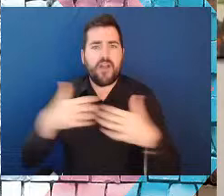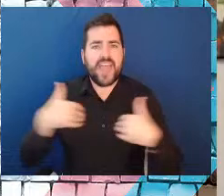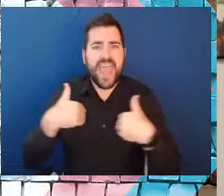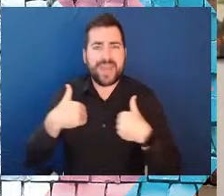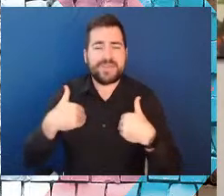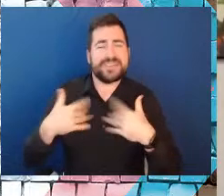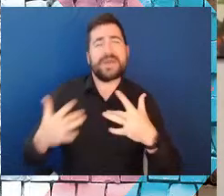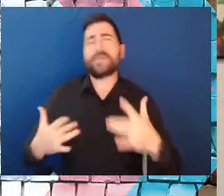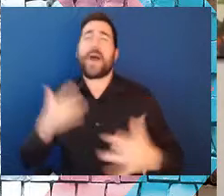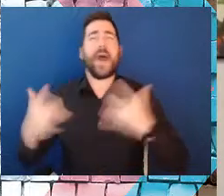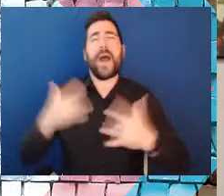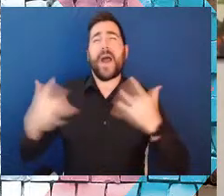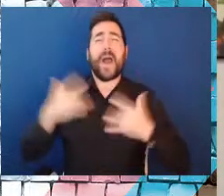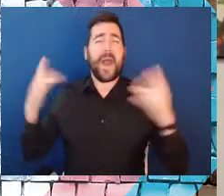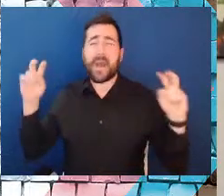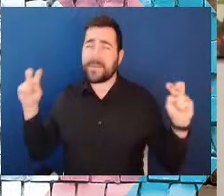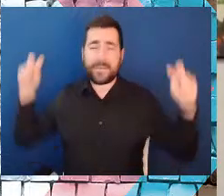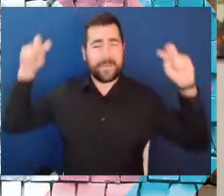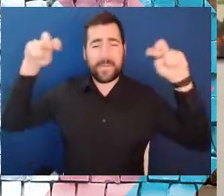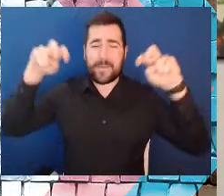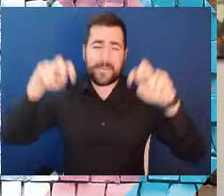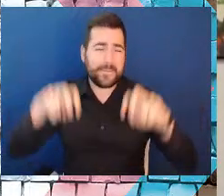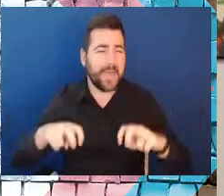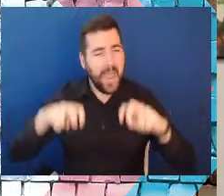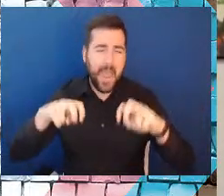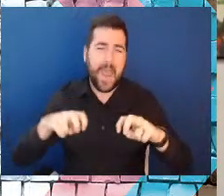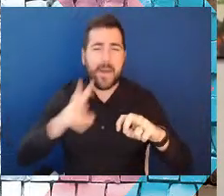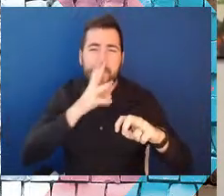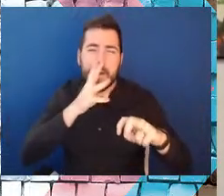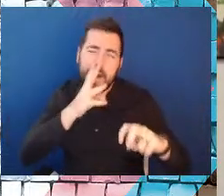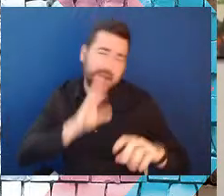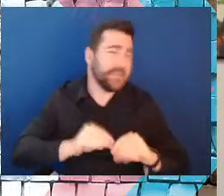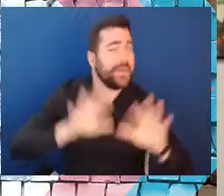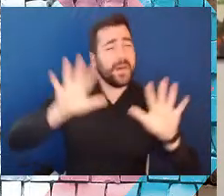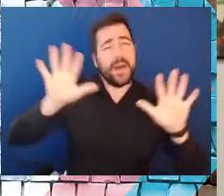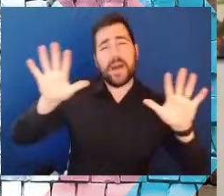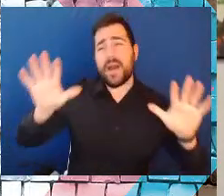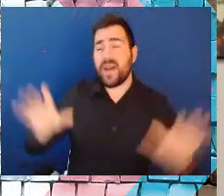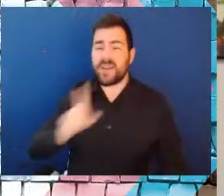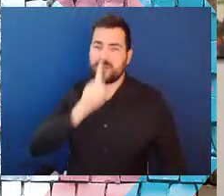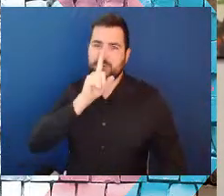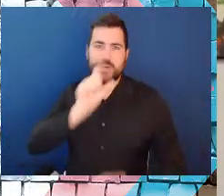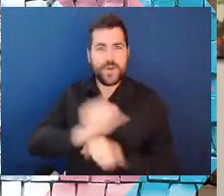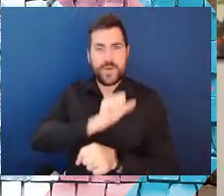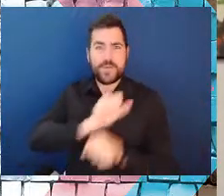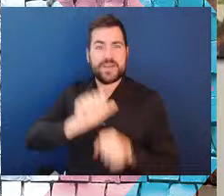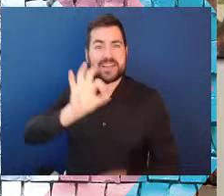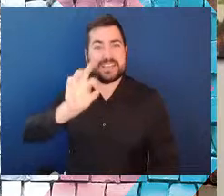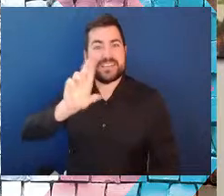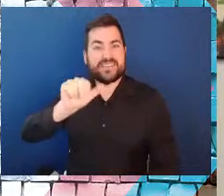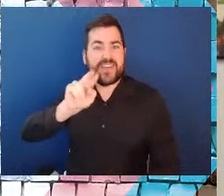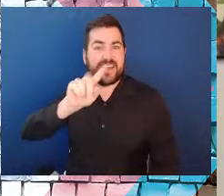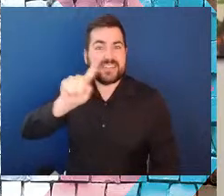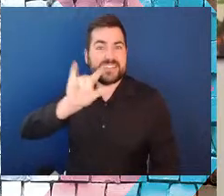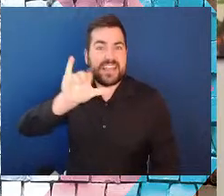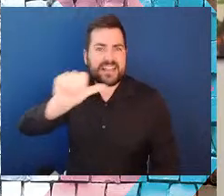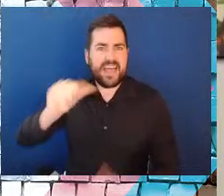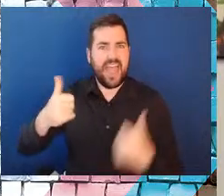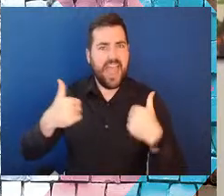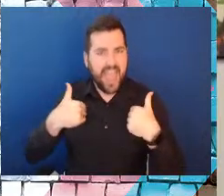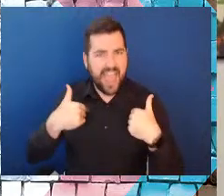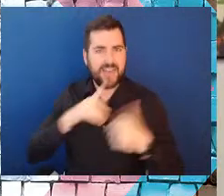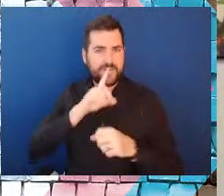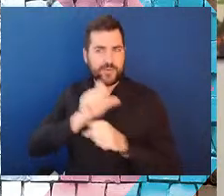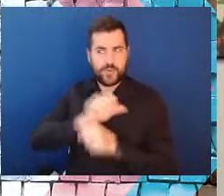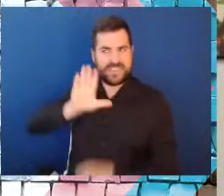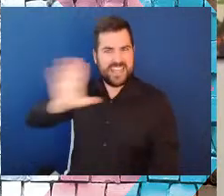water. And they were so excited now that Fringezilla had his true Fringezilla roar. They decided that they were